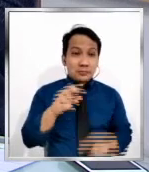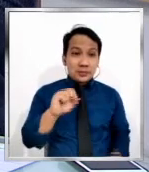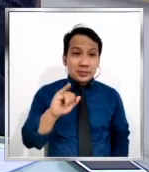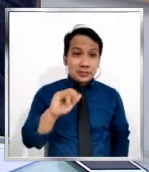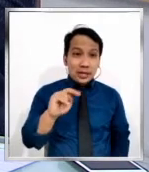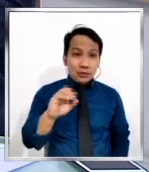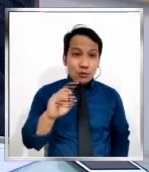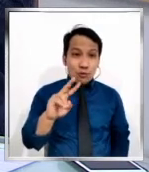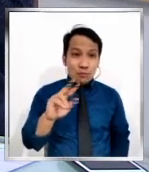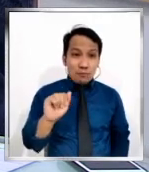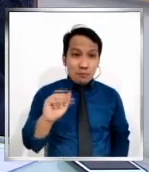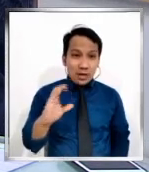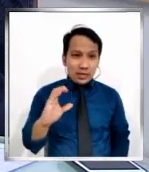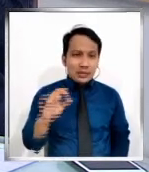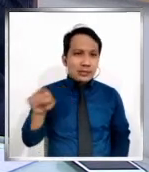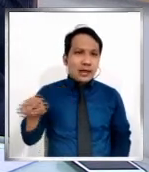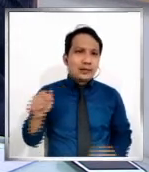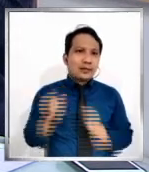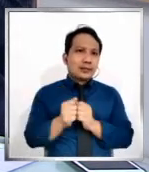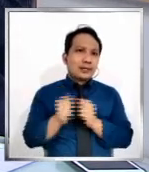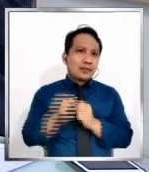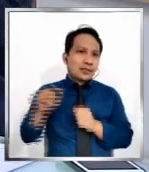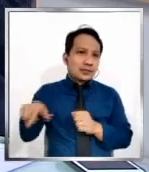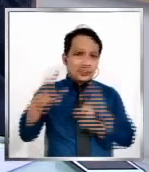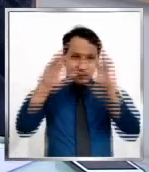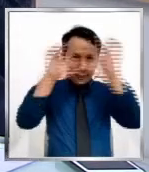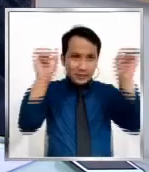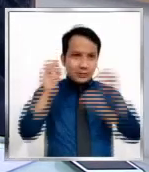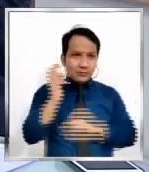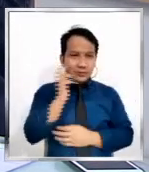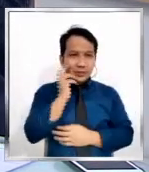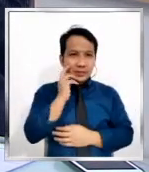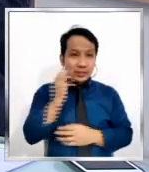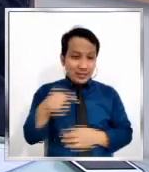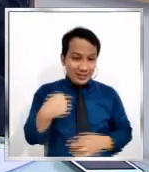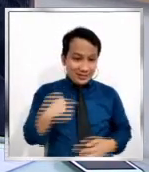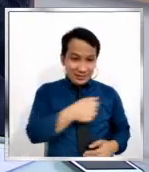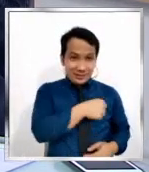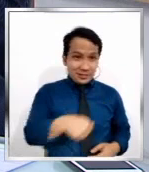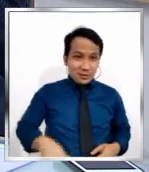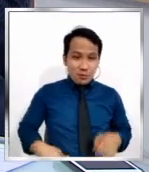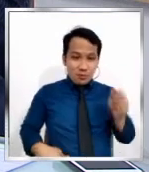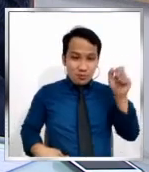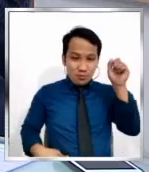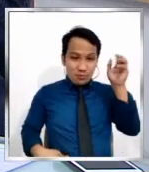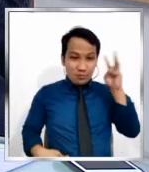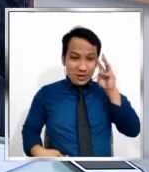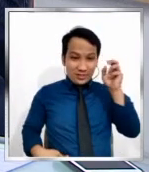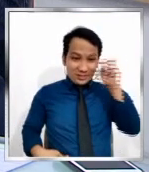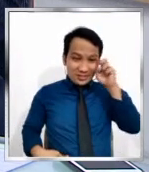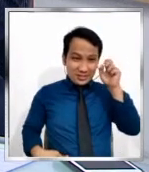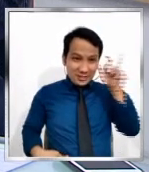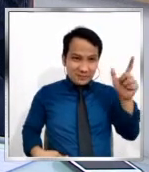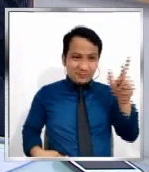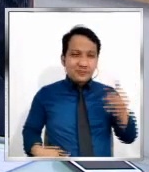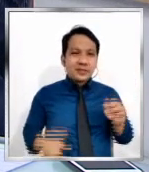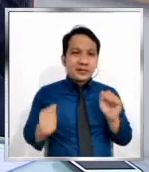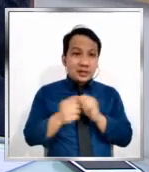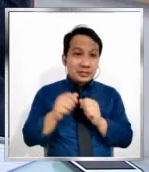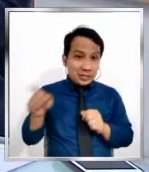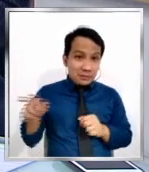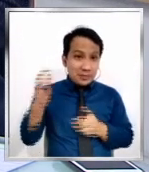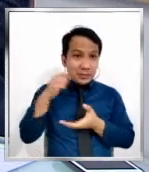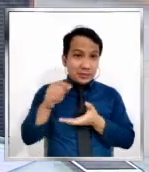bahagi ng pahayag ng Pangulo at ng Chinese Ambassador to the Philippines, Wang Zilian, at ng ating vaccine czar, Secretary Carlito Galvez